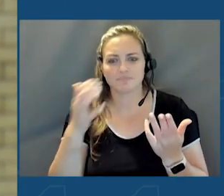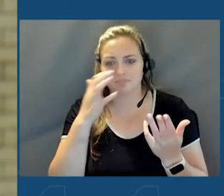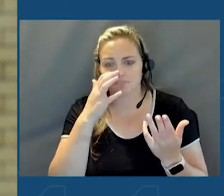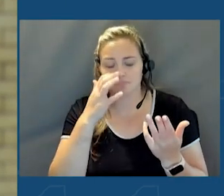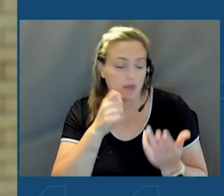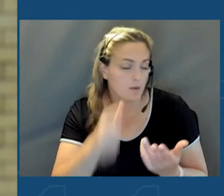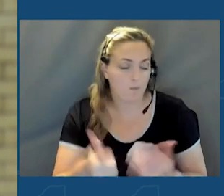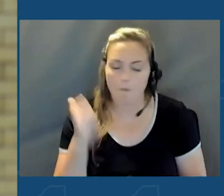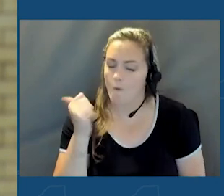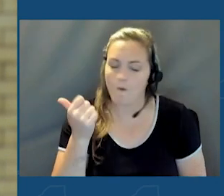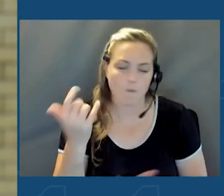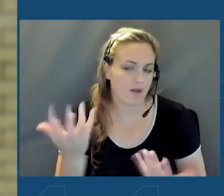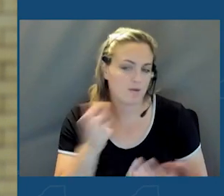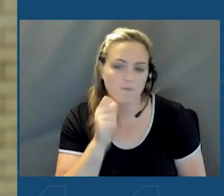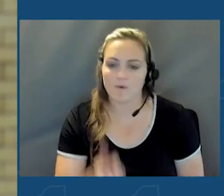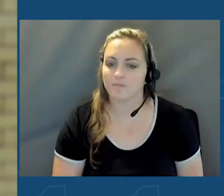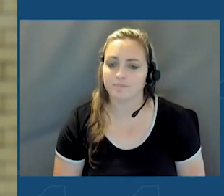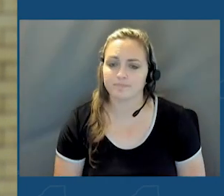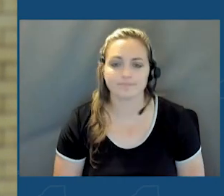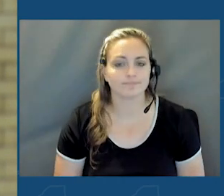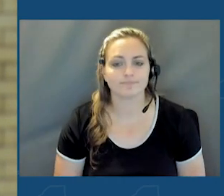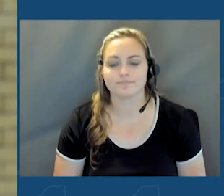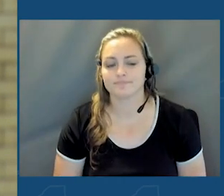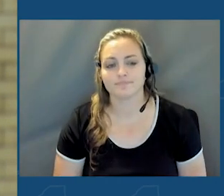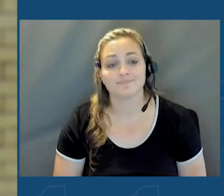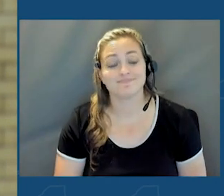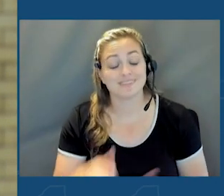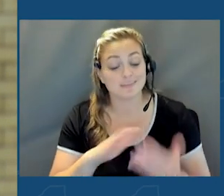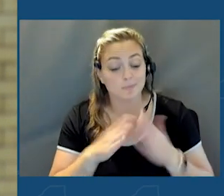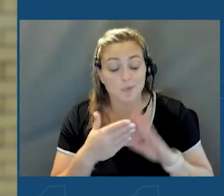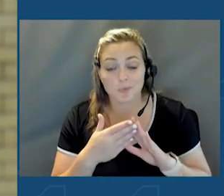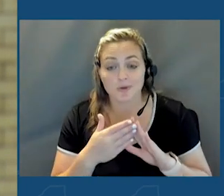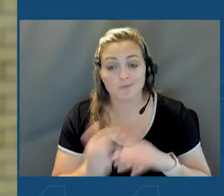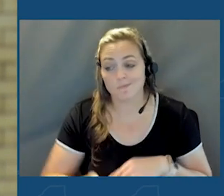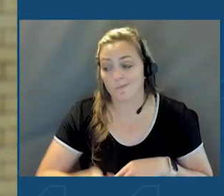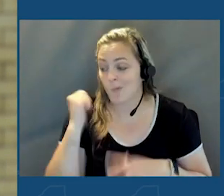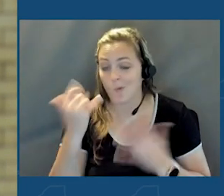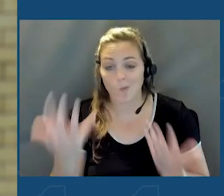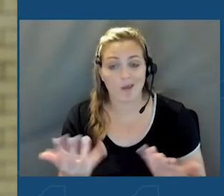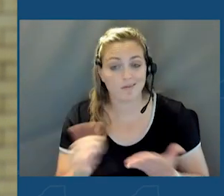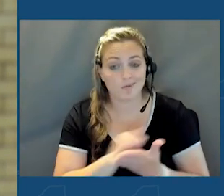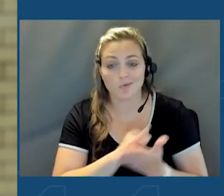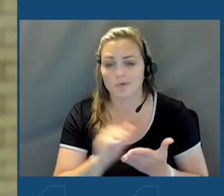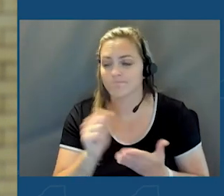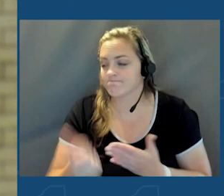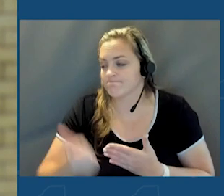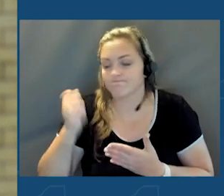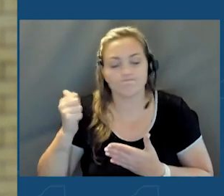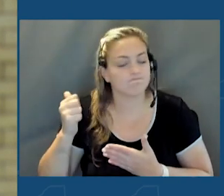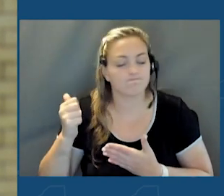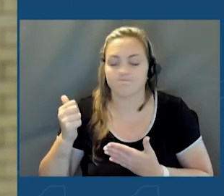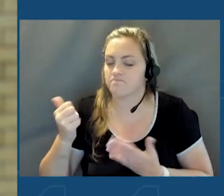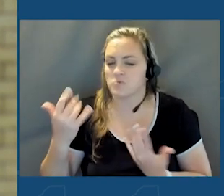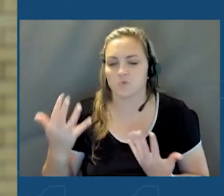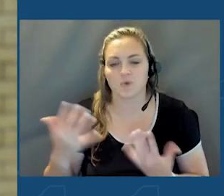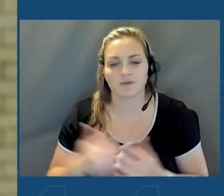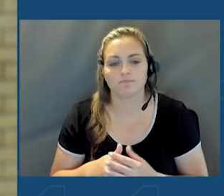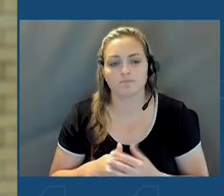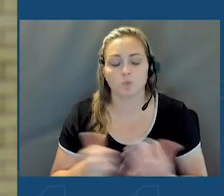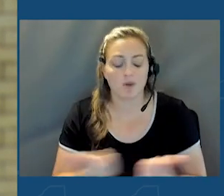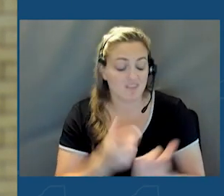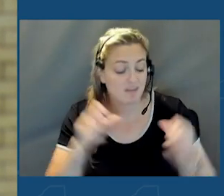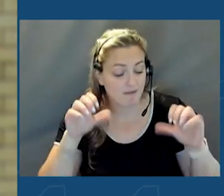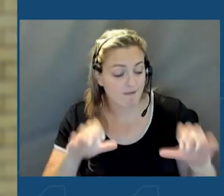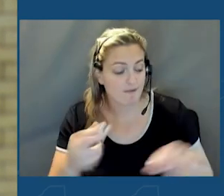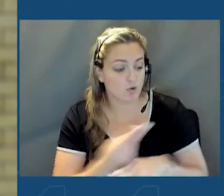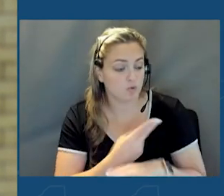This neighborhood will not wait. And the state of New York will not wait. So I'm going to do everything I can within my powers, using every